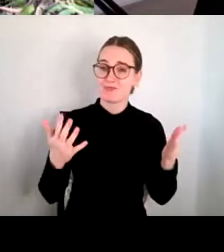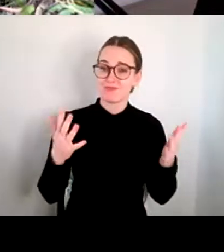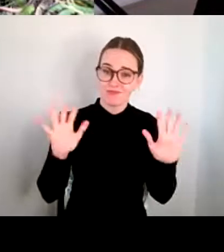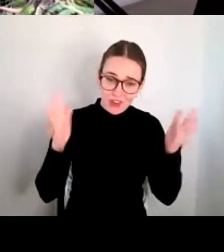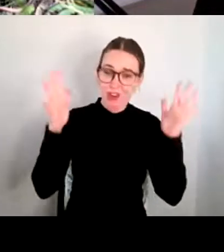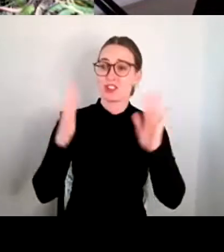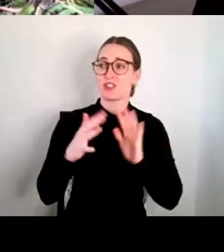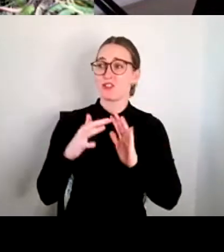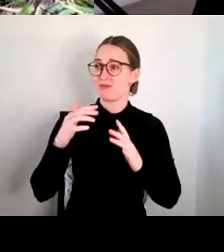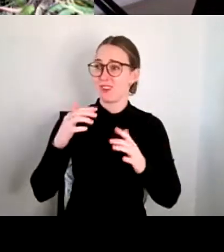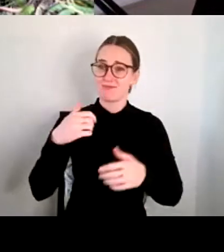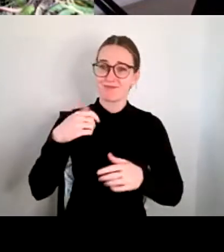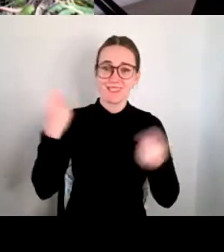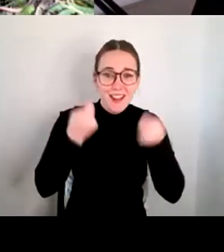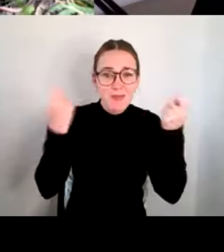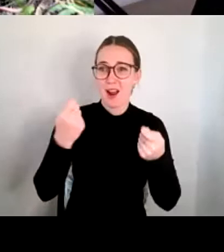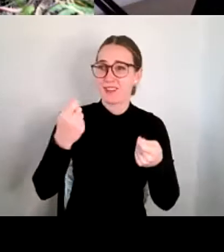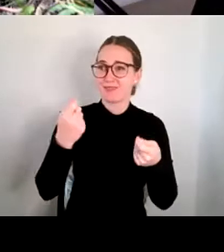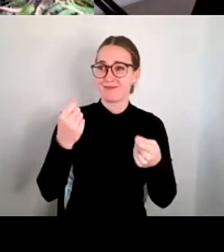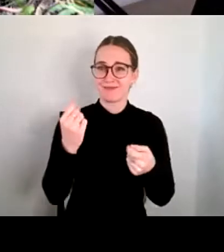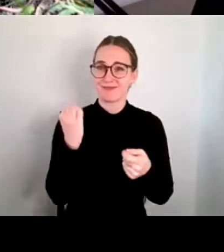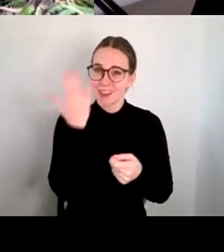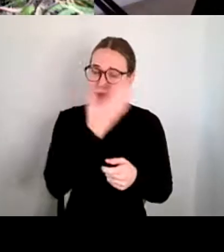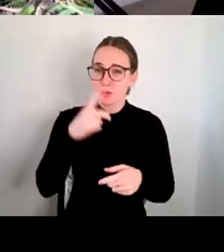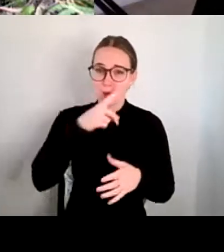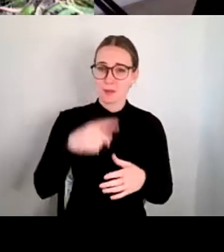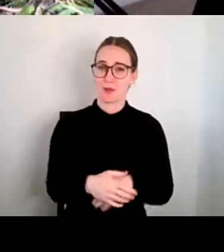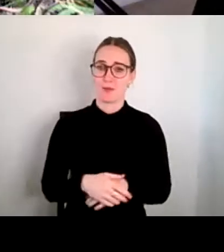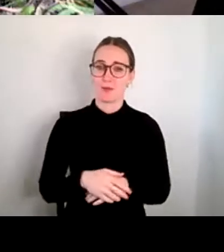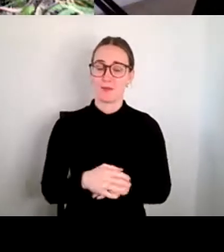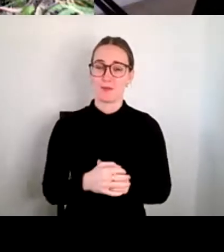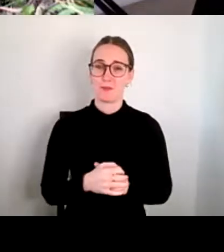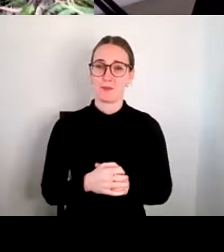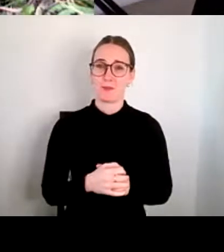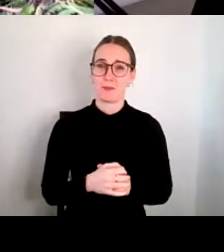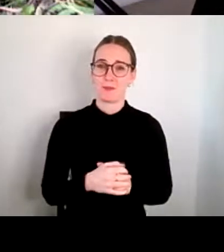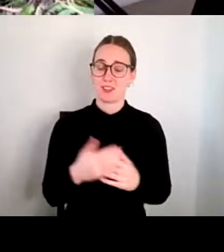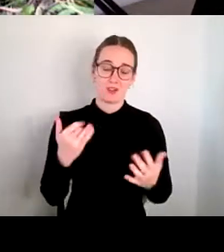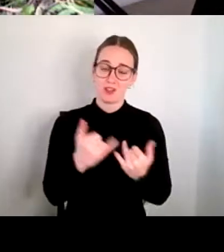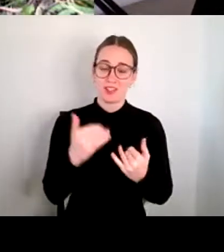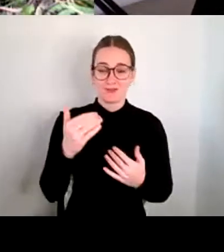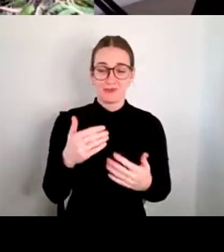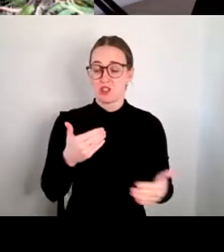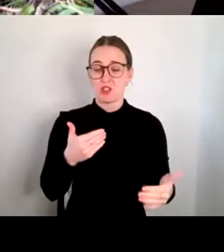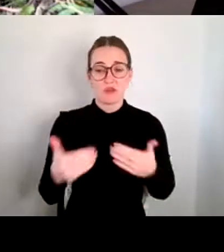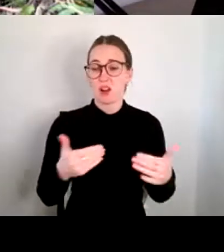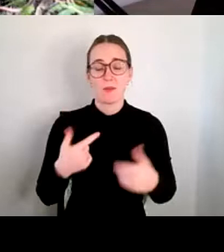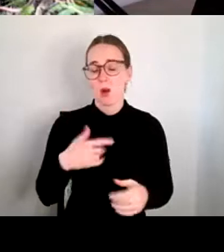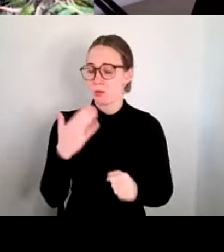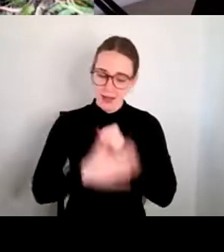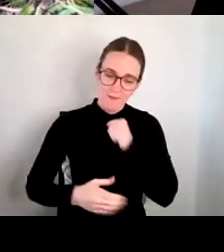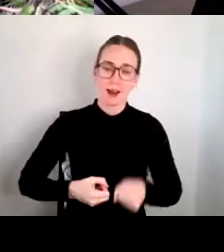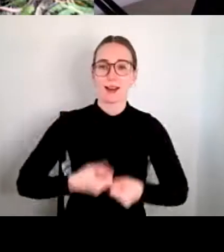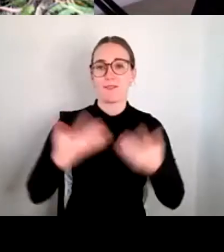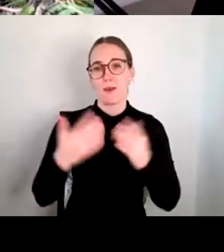Nations artists. So it's been a real struggle, I can tell you. But I'll never give up. That's one of my catchphrases. I will